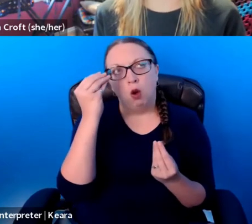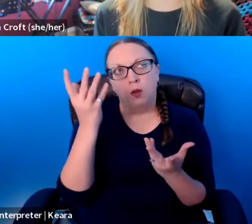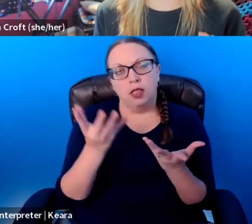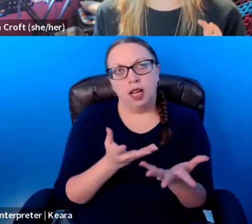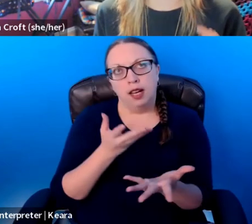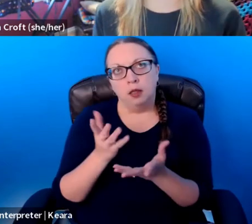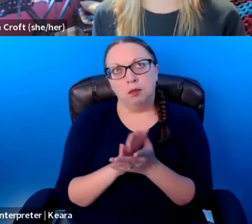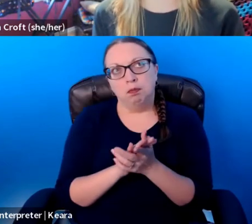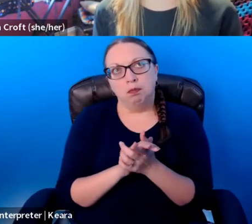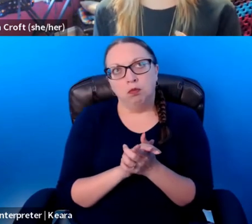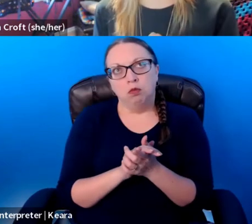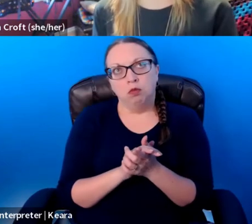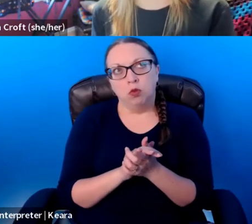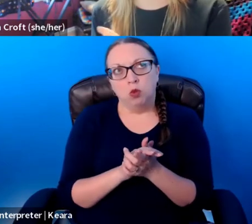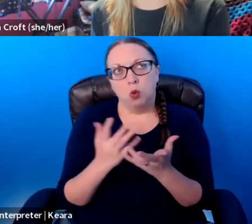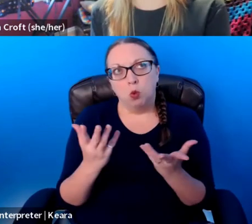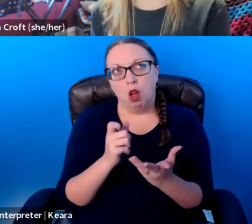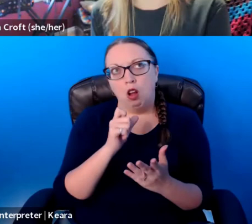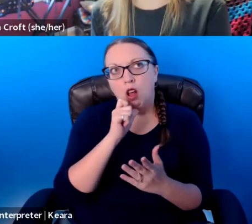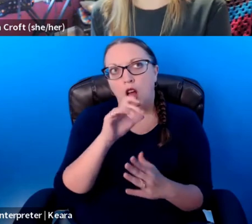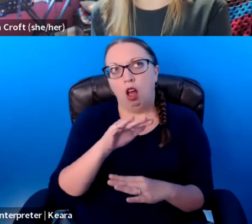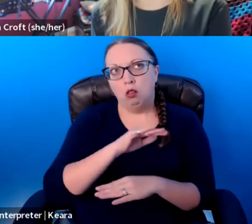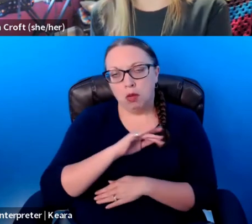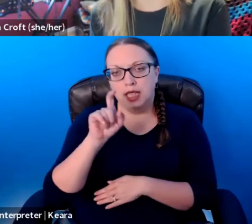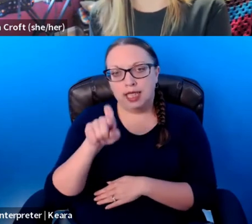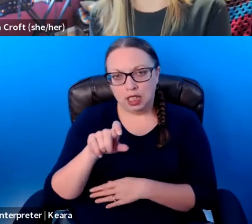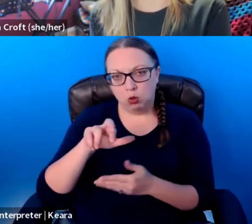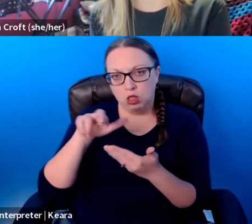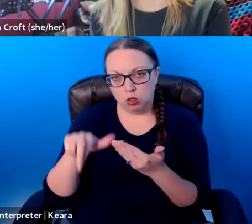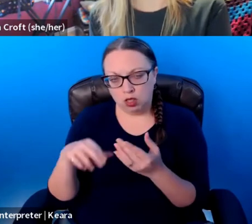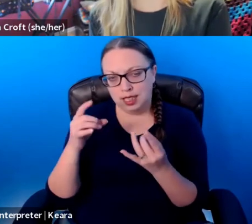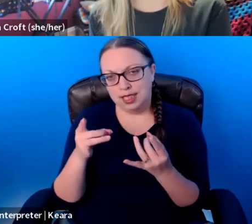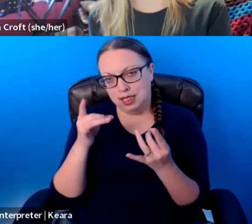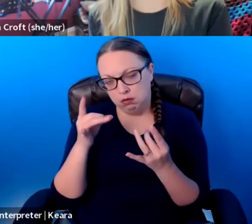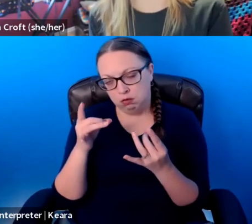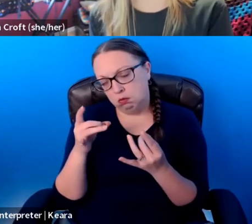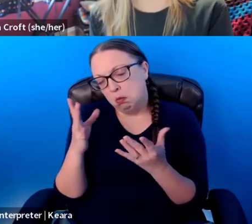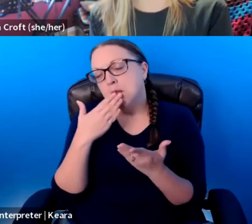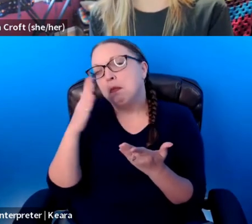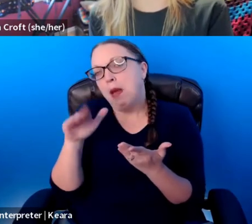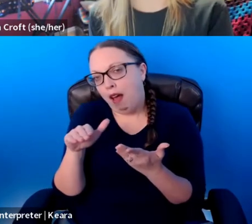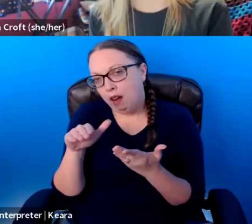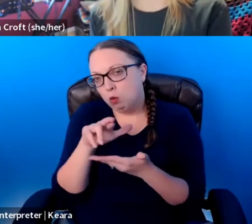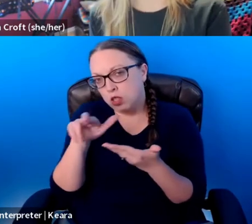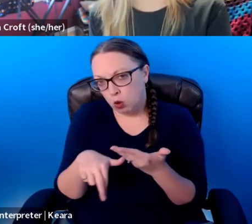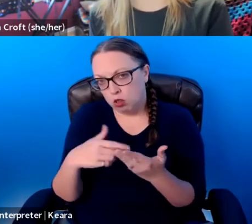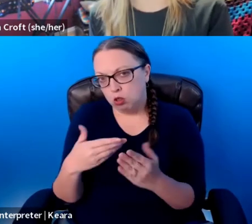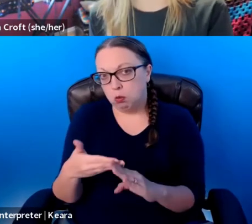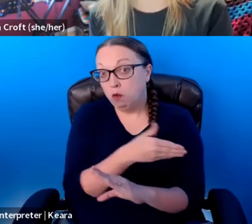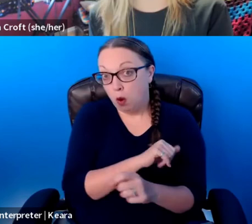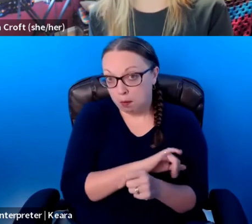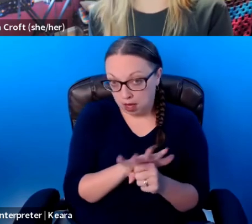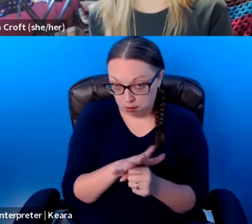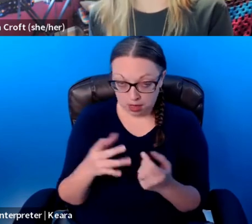what unmet needs resulted in poor outcomes for people before the pandemic, during the pandemic, was there any difference